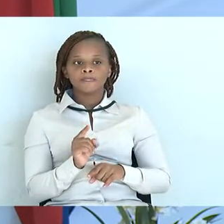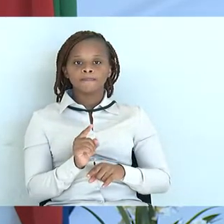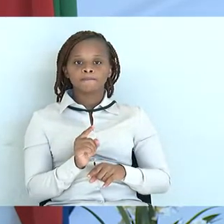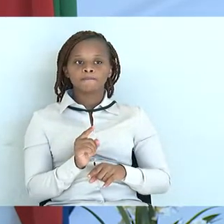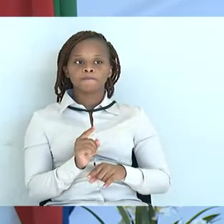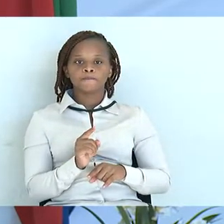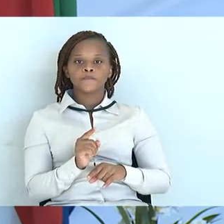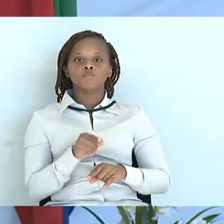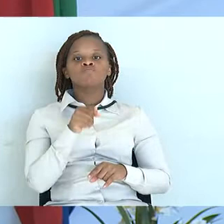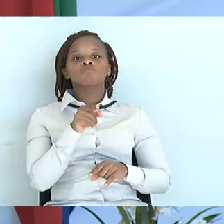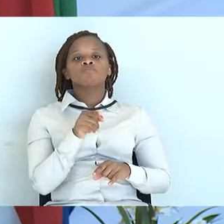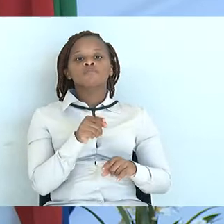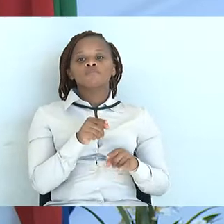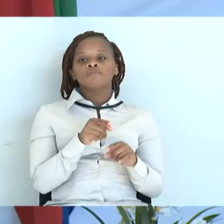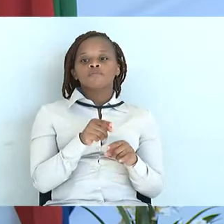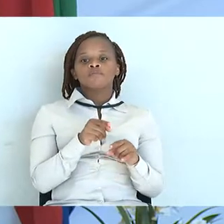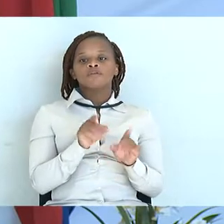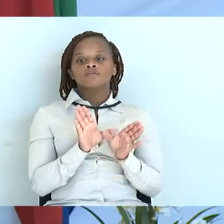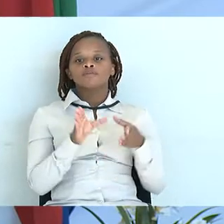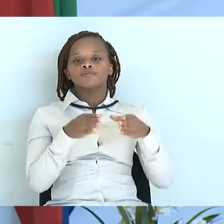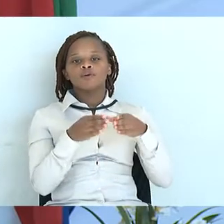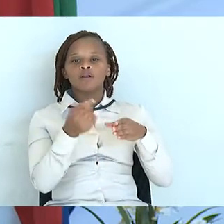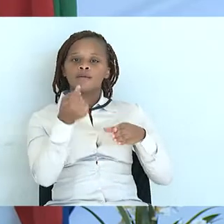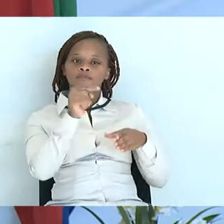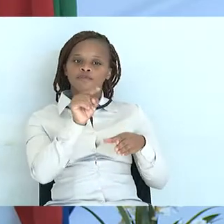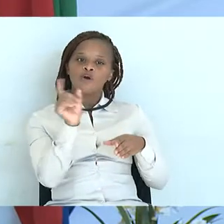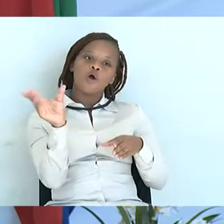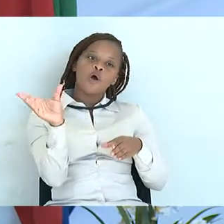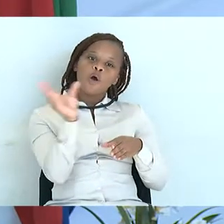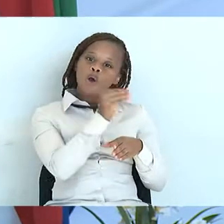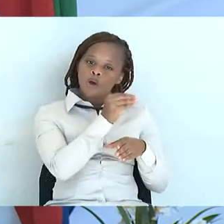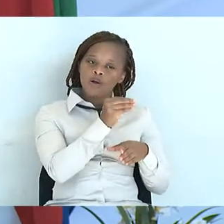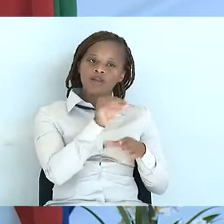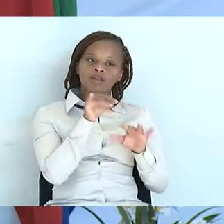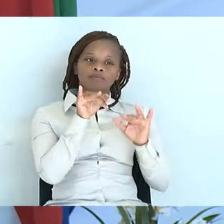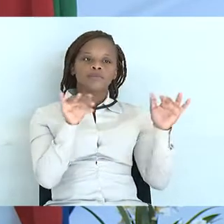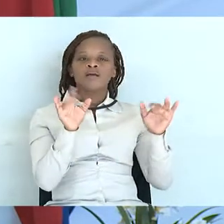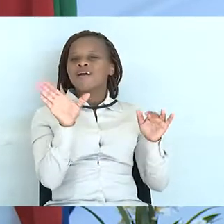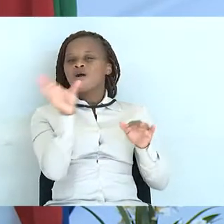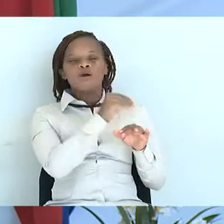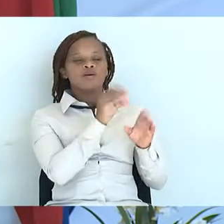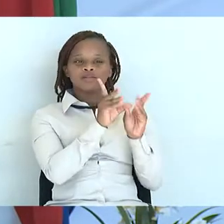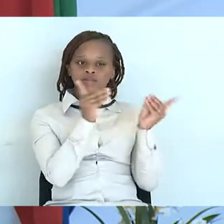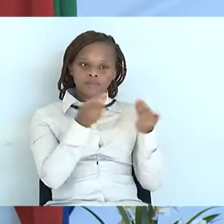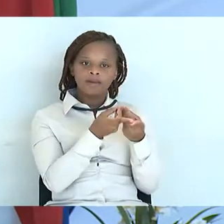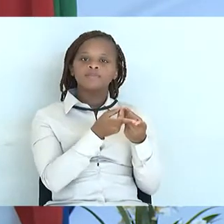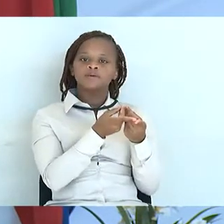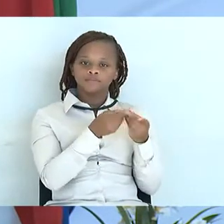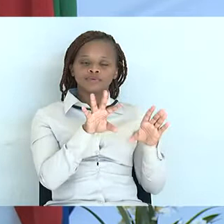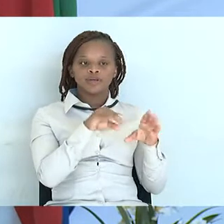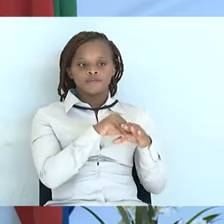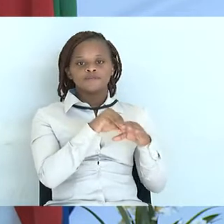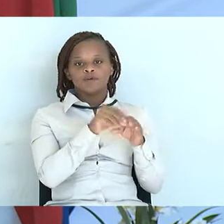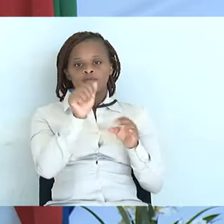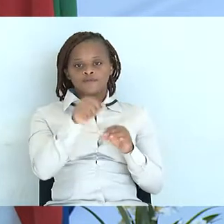the forum of all accounting officers, all the departments in the country. They